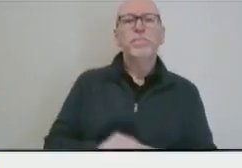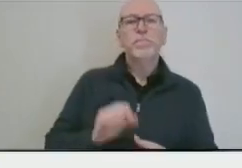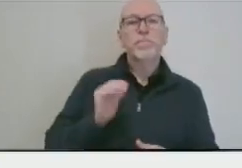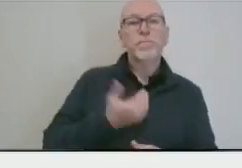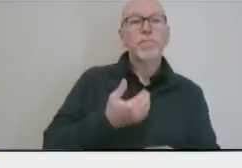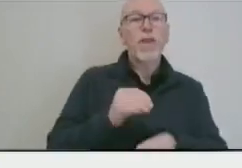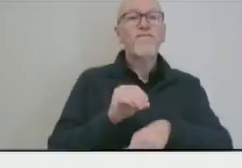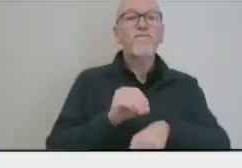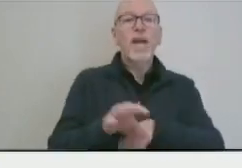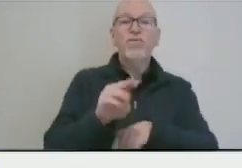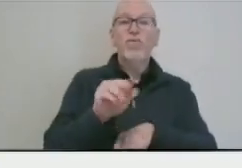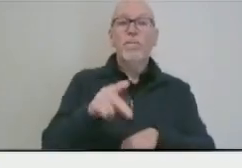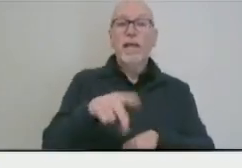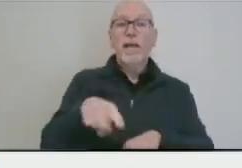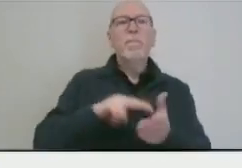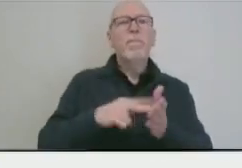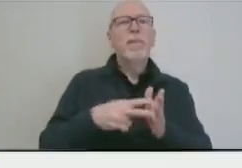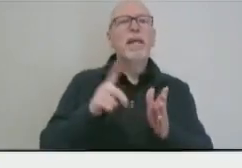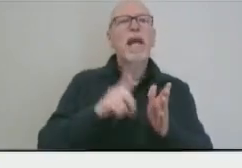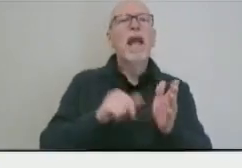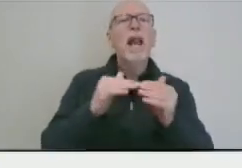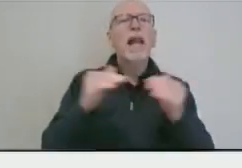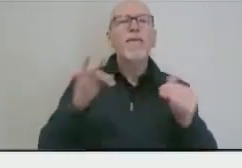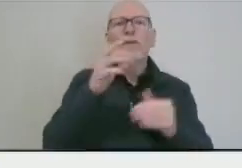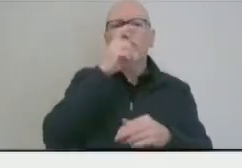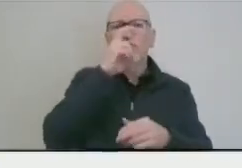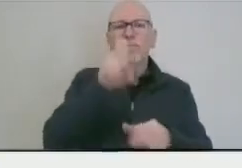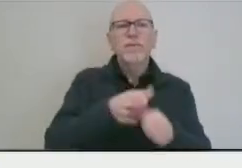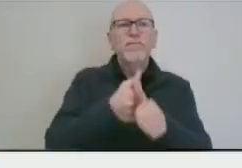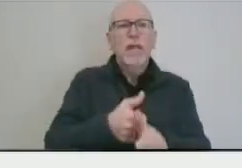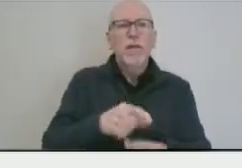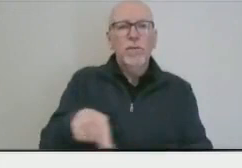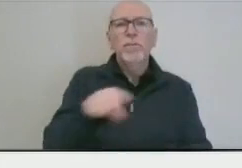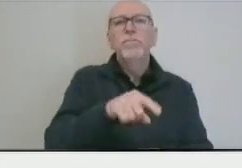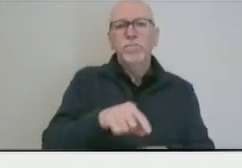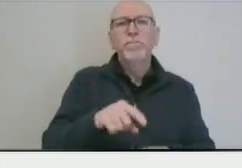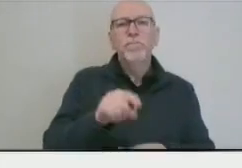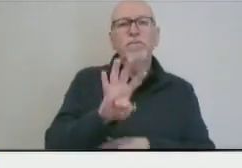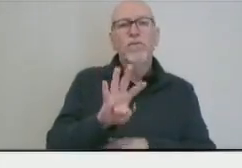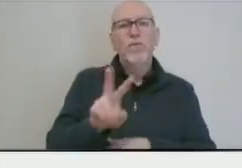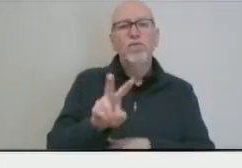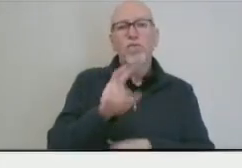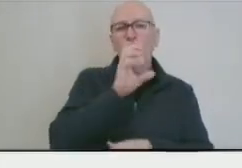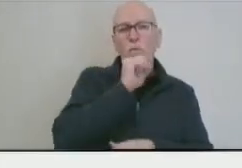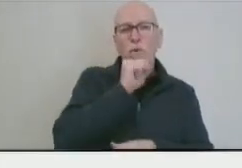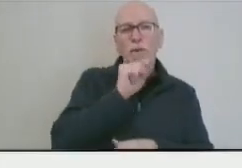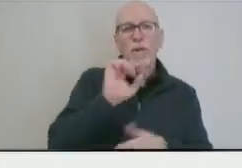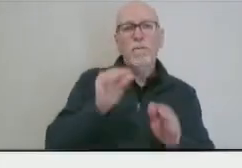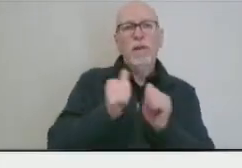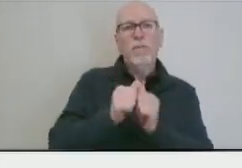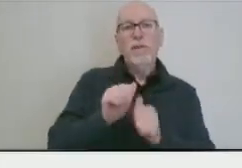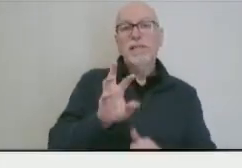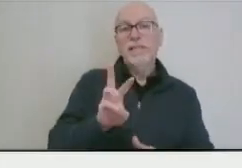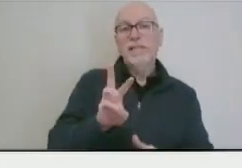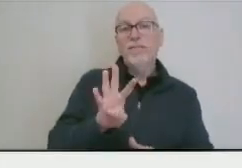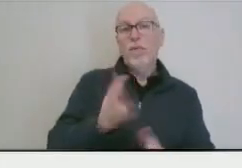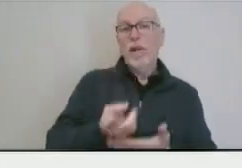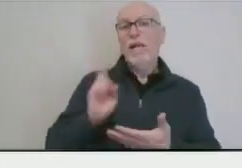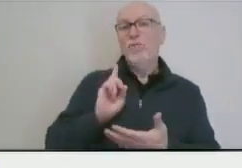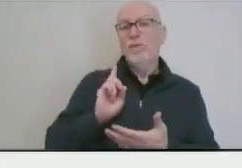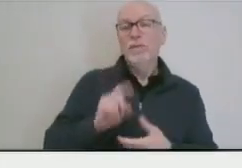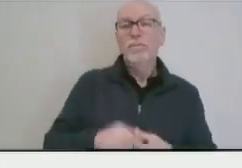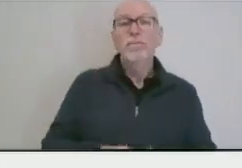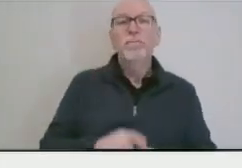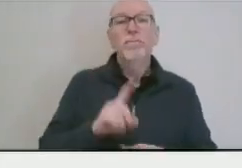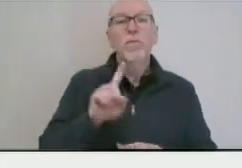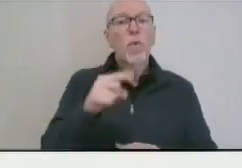which indicates the level of restrictions that counties must follow, shows 42 counties in orange, down from 64 last week. Only